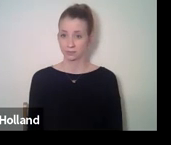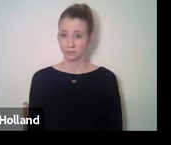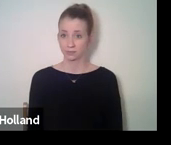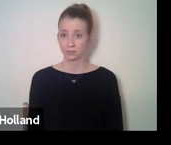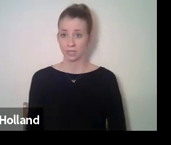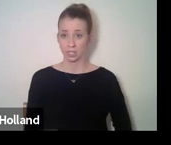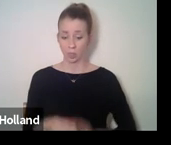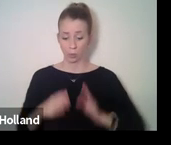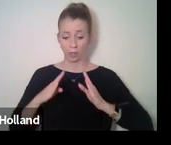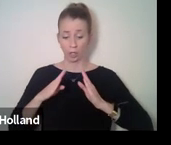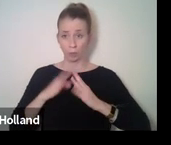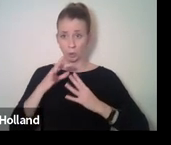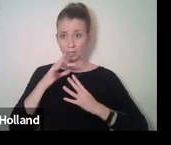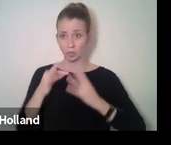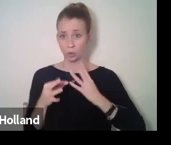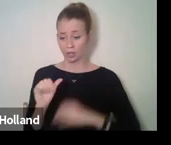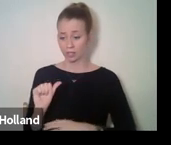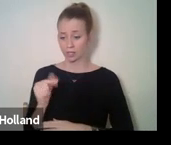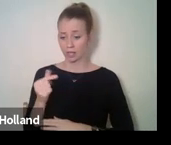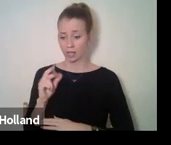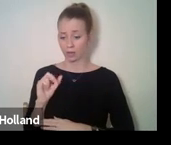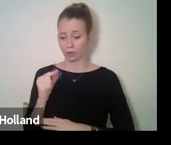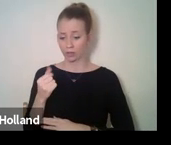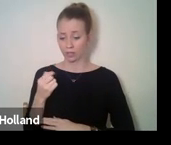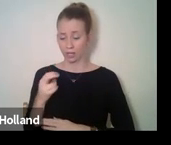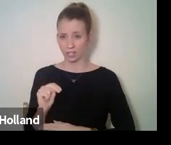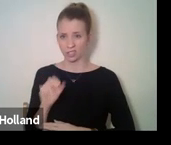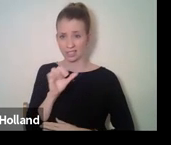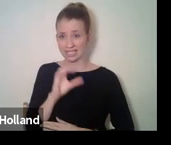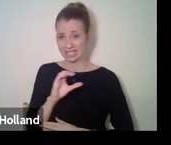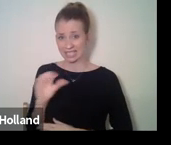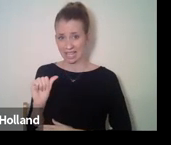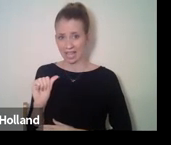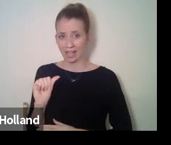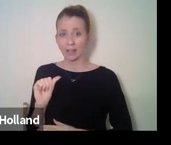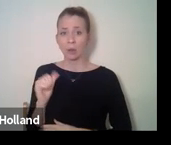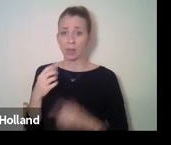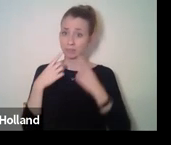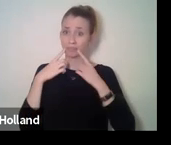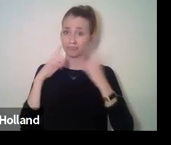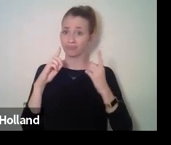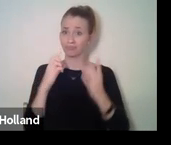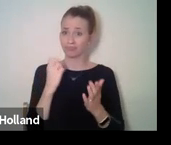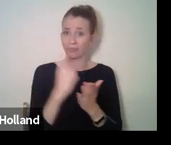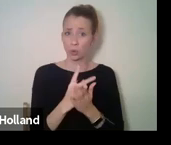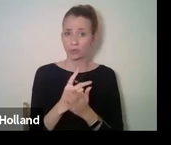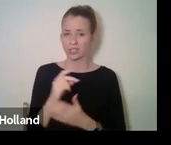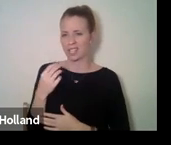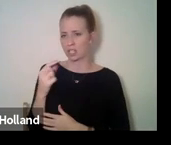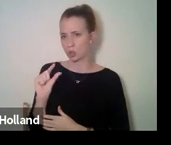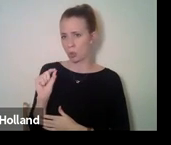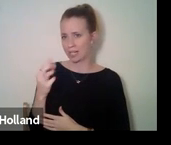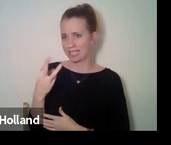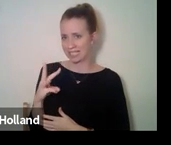Community Choice Aggregation was authorized by the Public Service Commission in 2016, and it is an